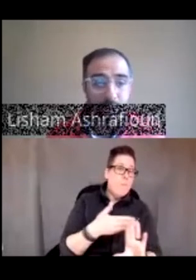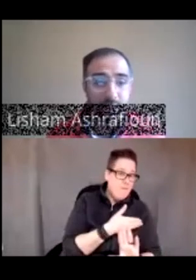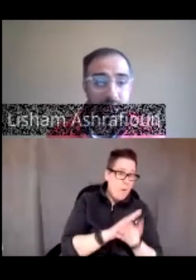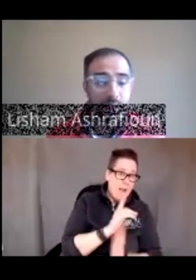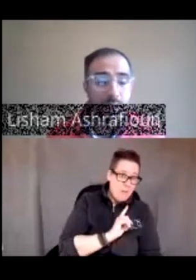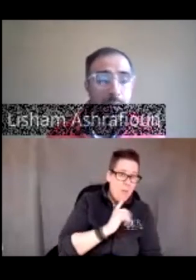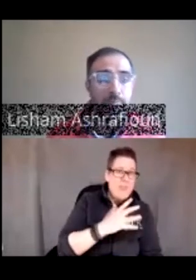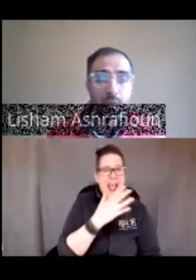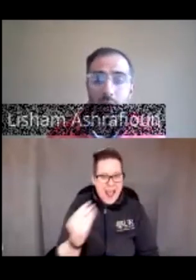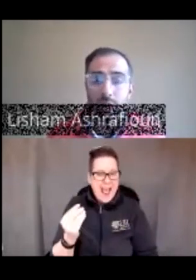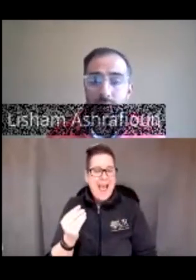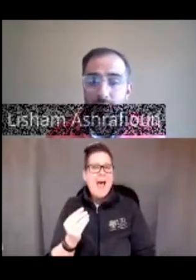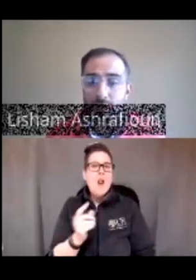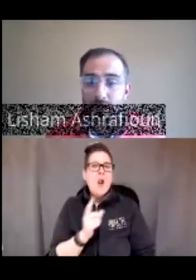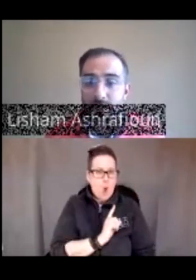loneliness, creating this